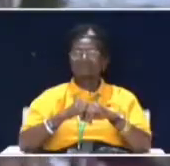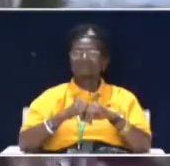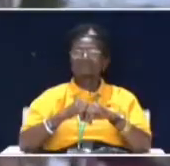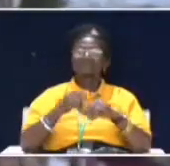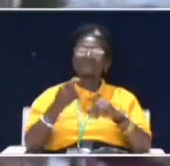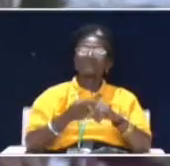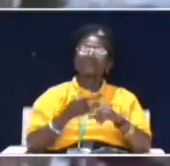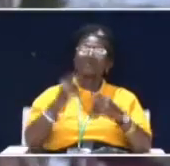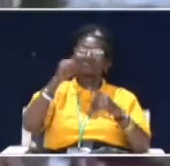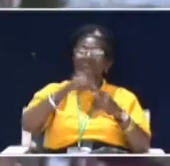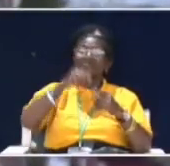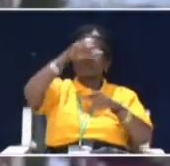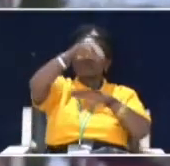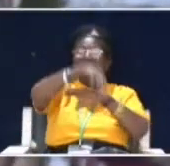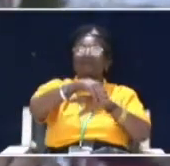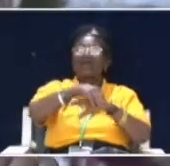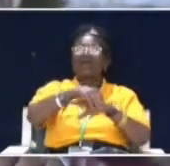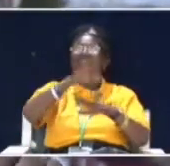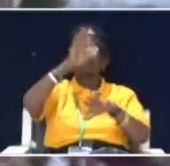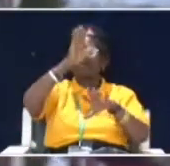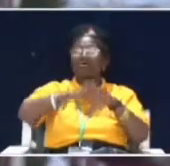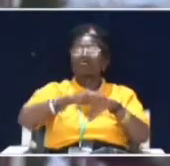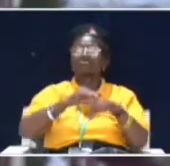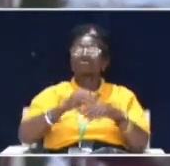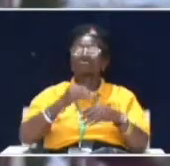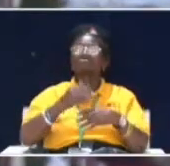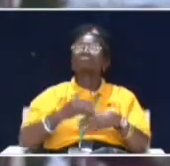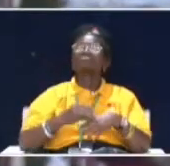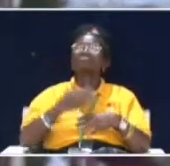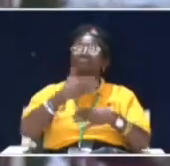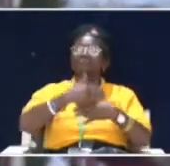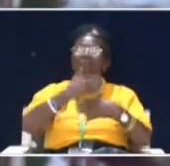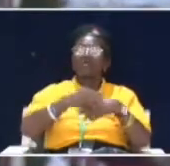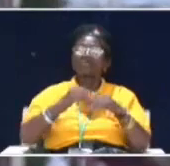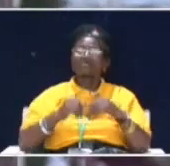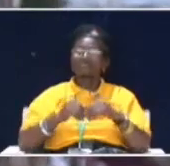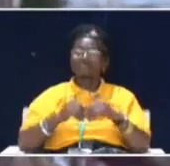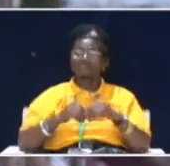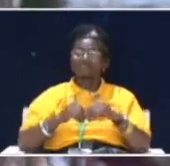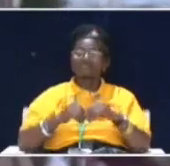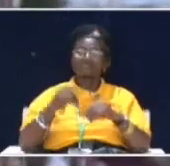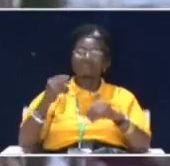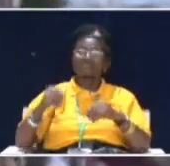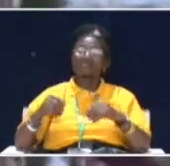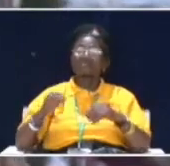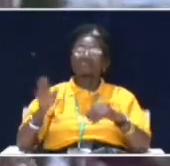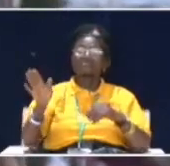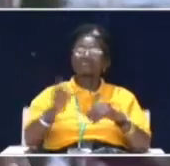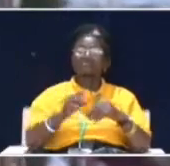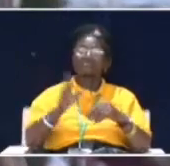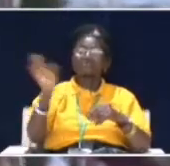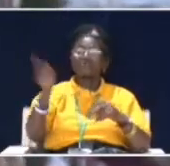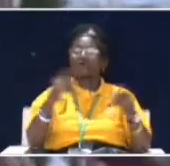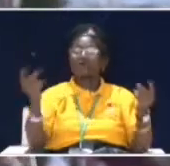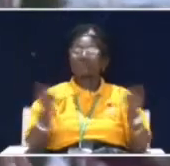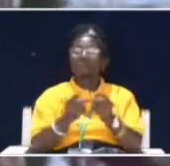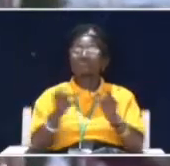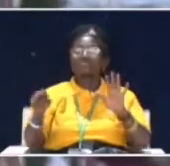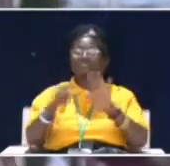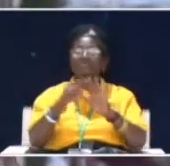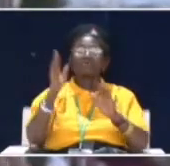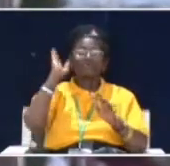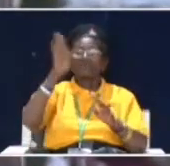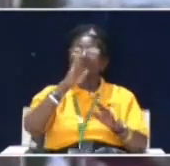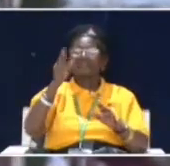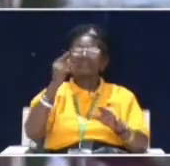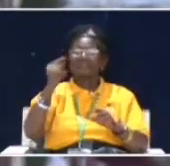From tonight onward, lati ale yi lo sha, your position will be the one that the